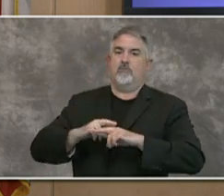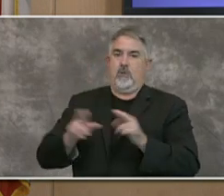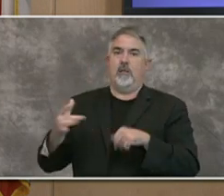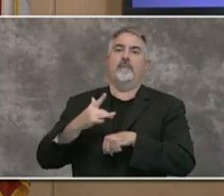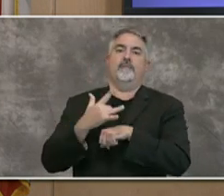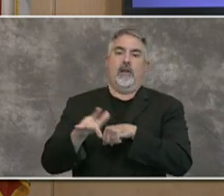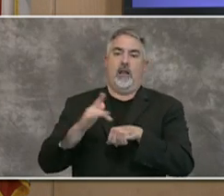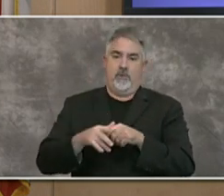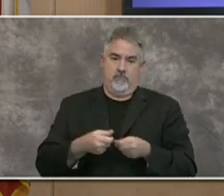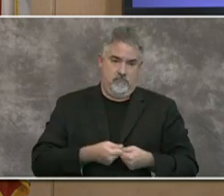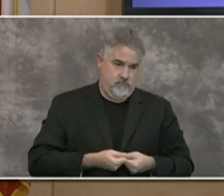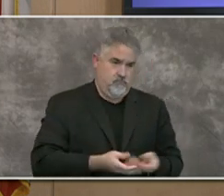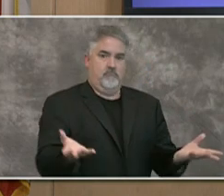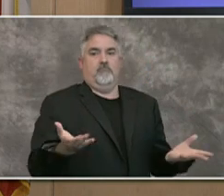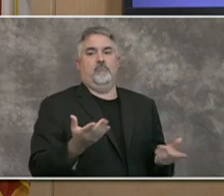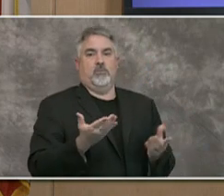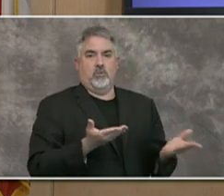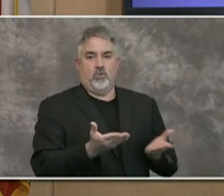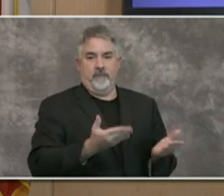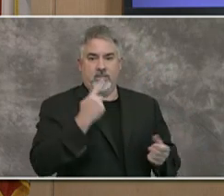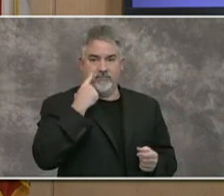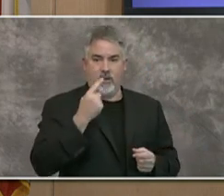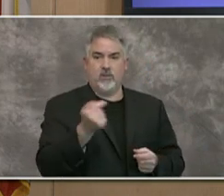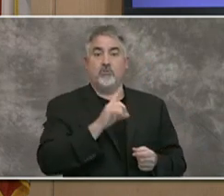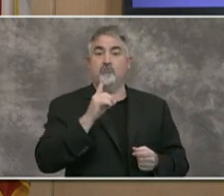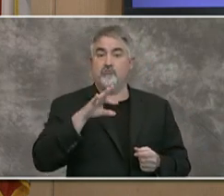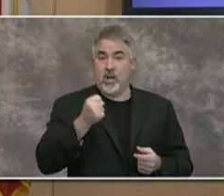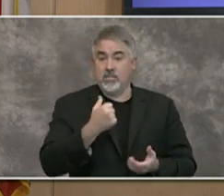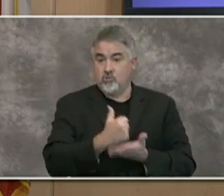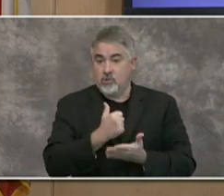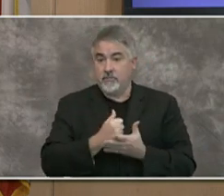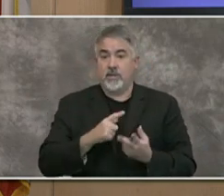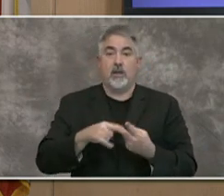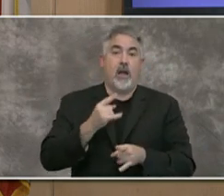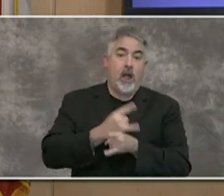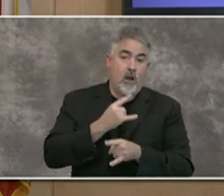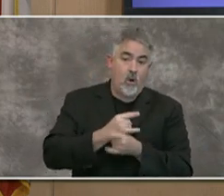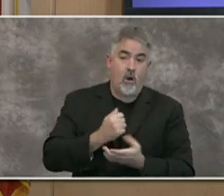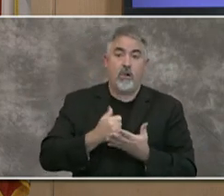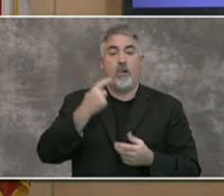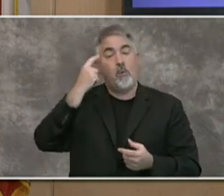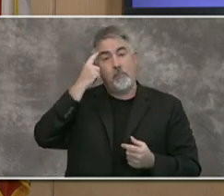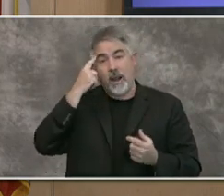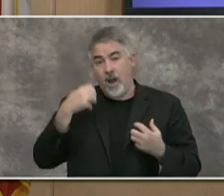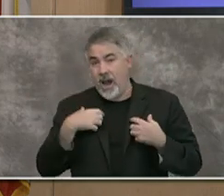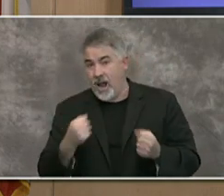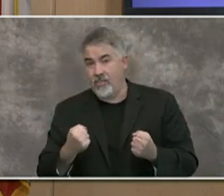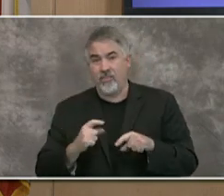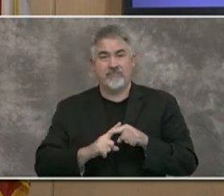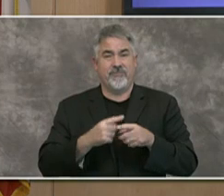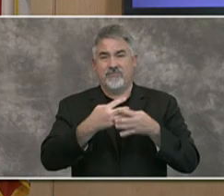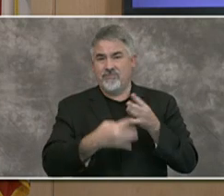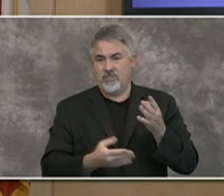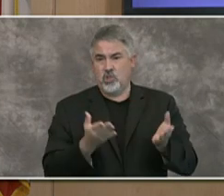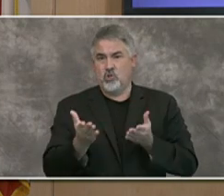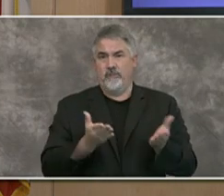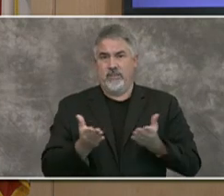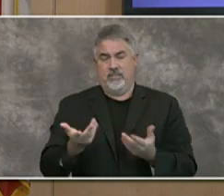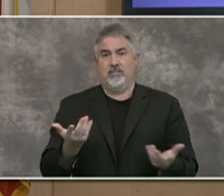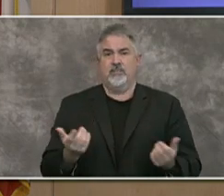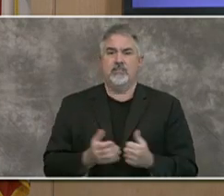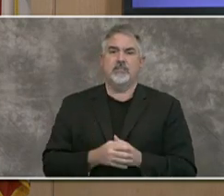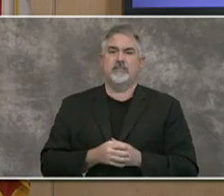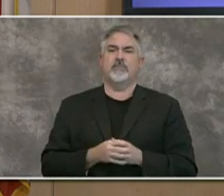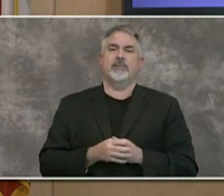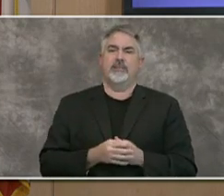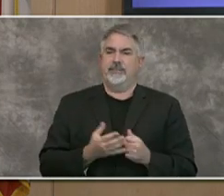provide drug treatment, alcohol treatment, or mental health services, who have the ability to acquire a building,